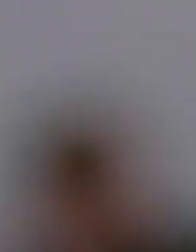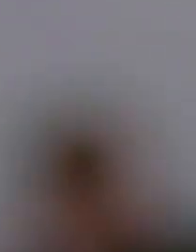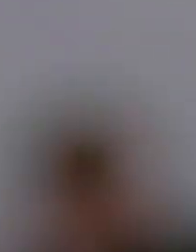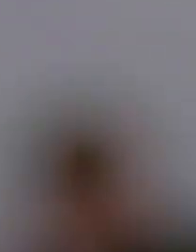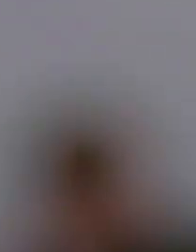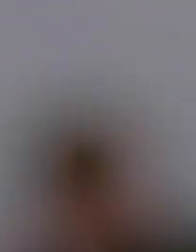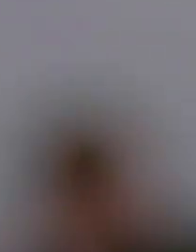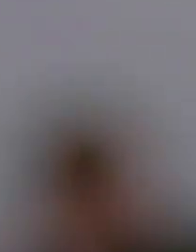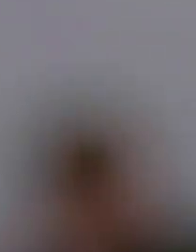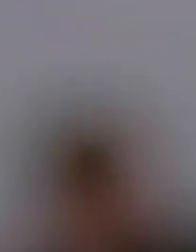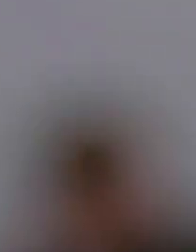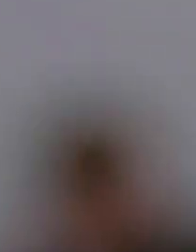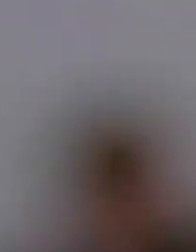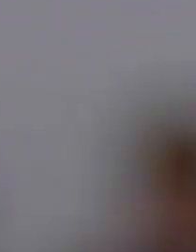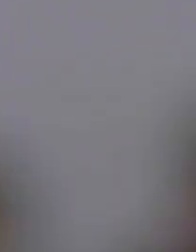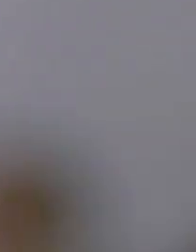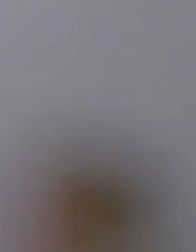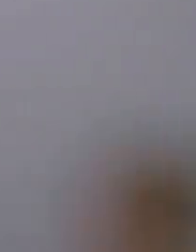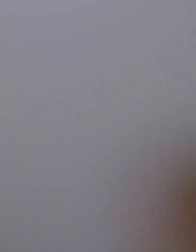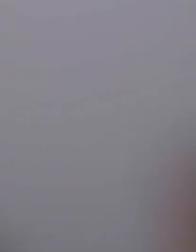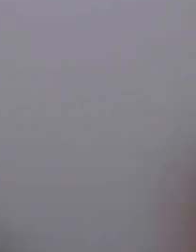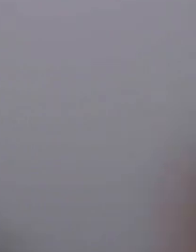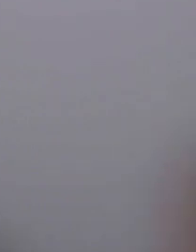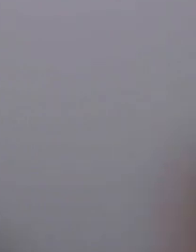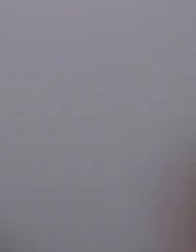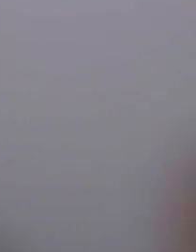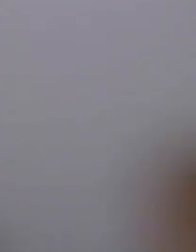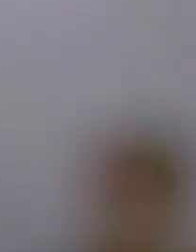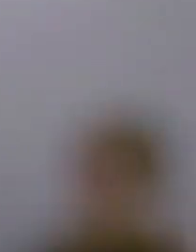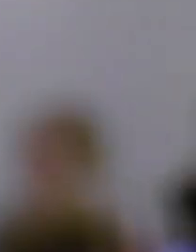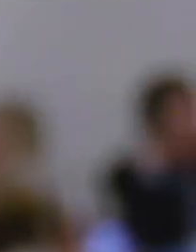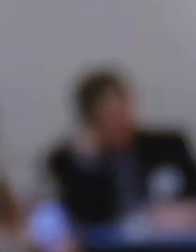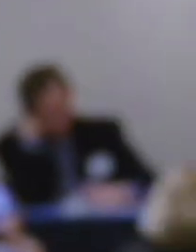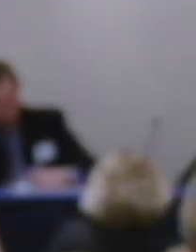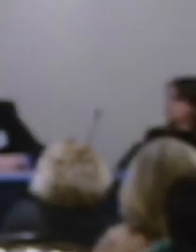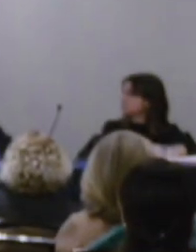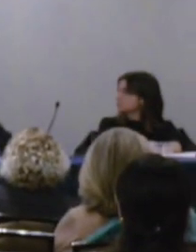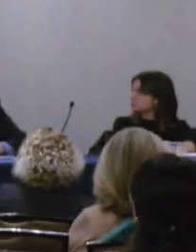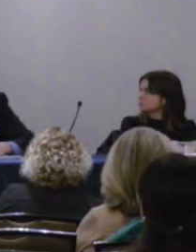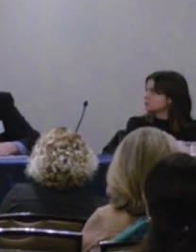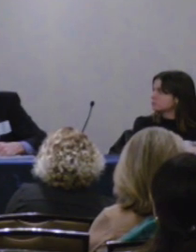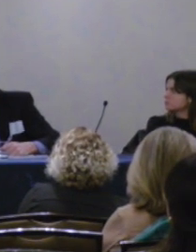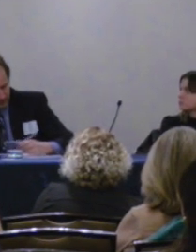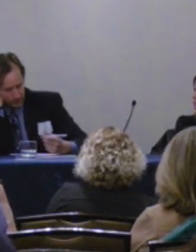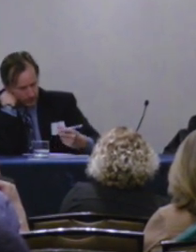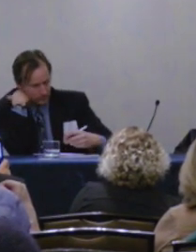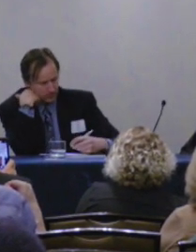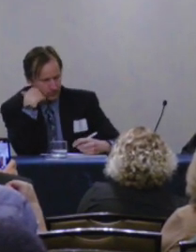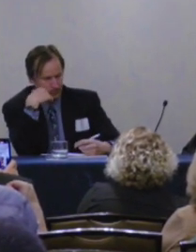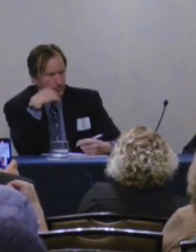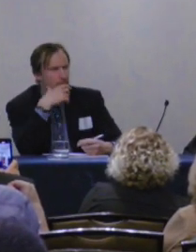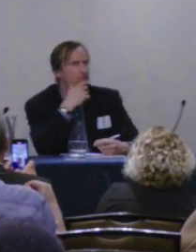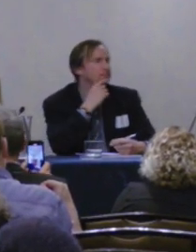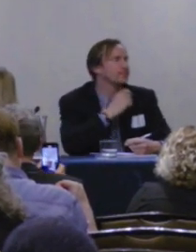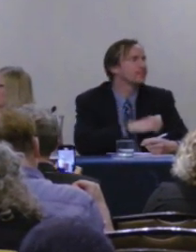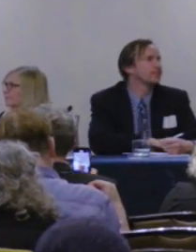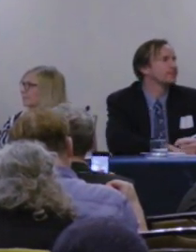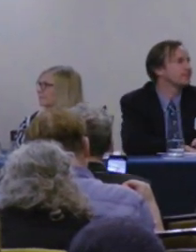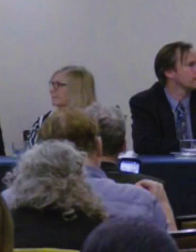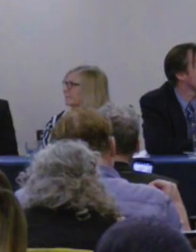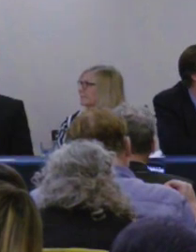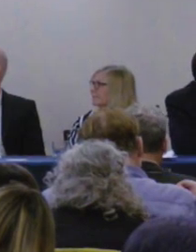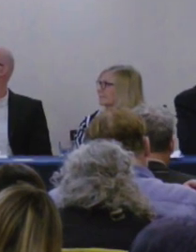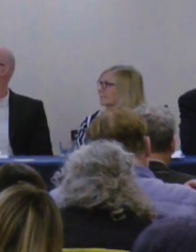example, we start with the in-person training course on digital literacy to ensure that the participants